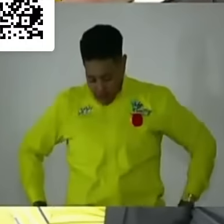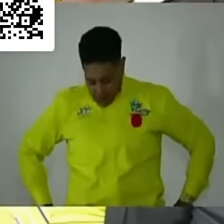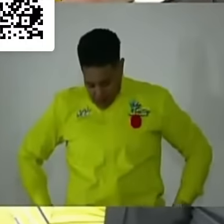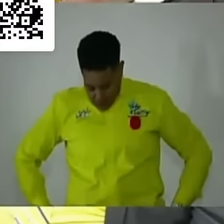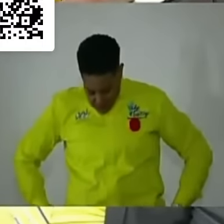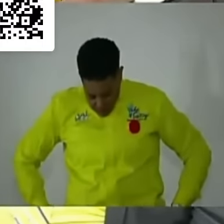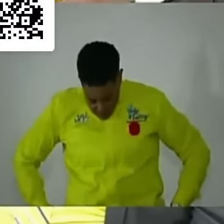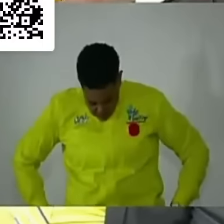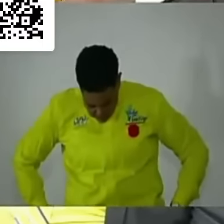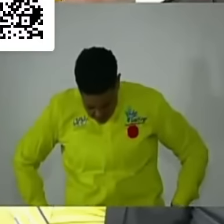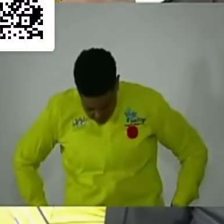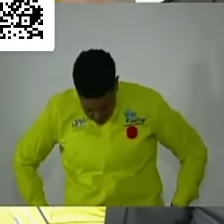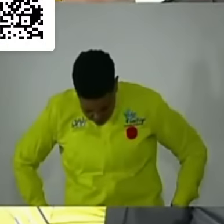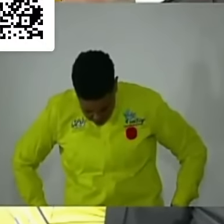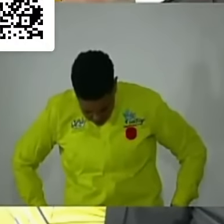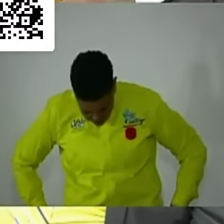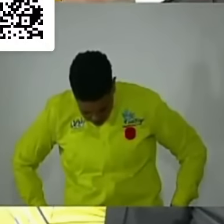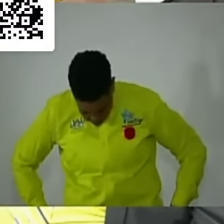And